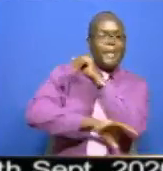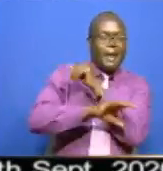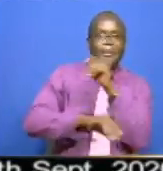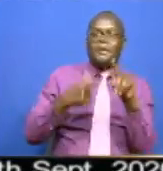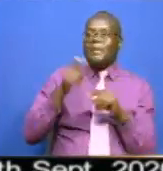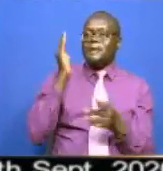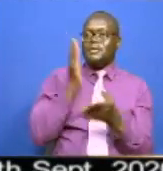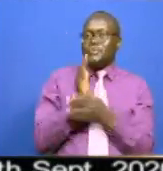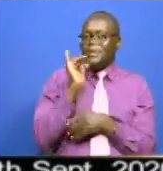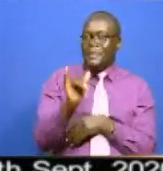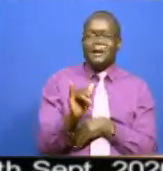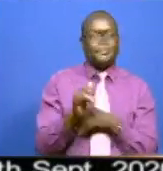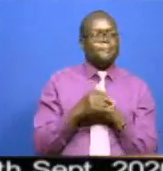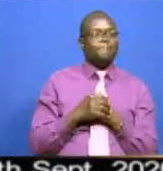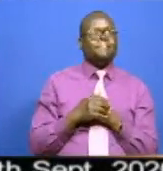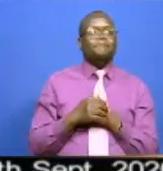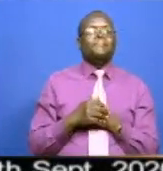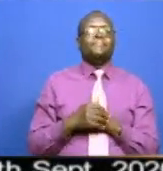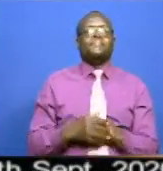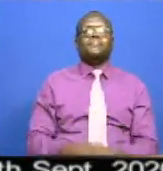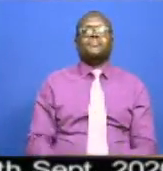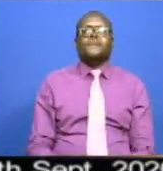done.